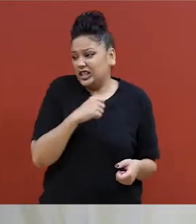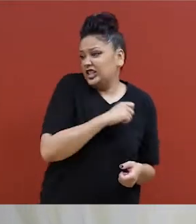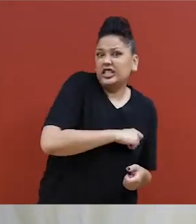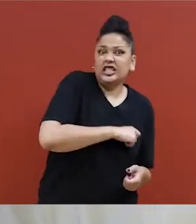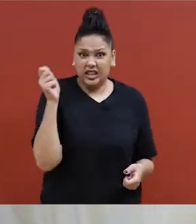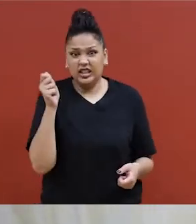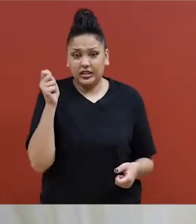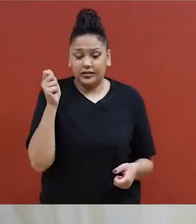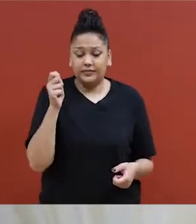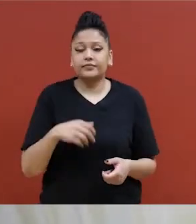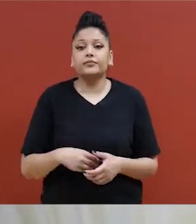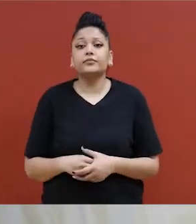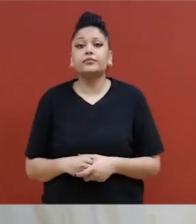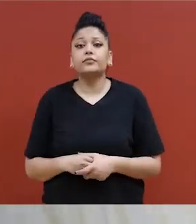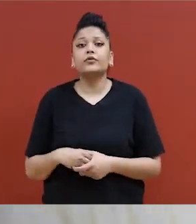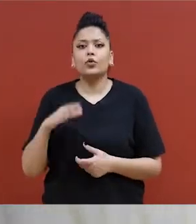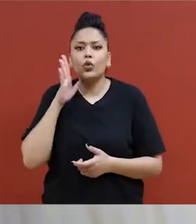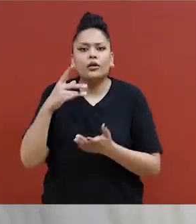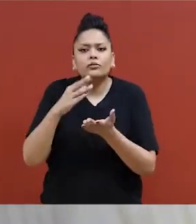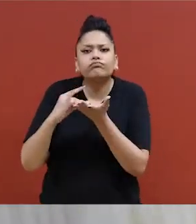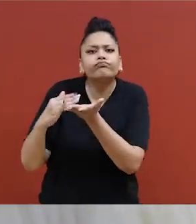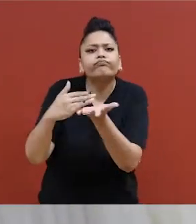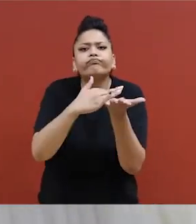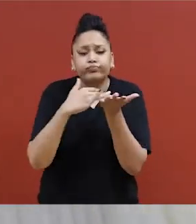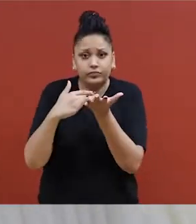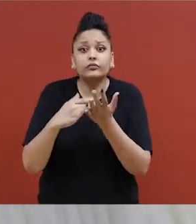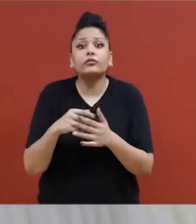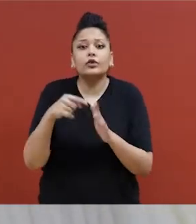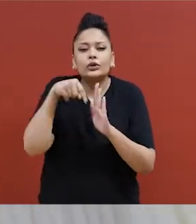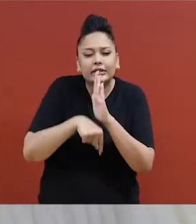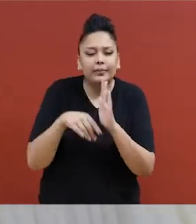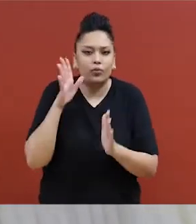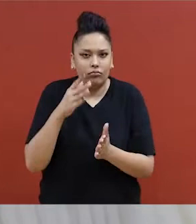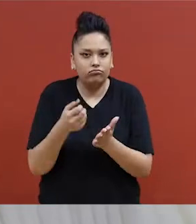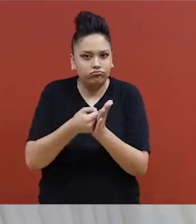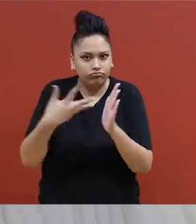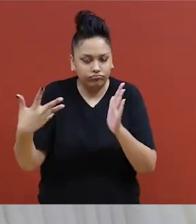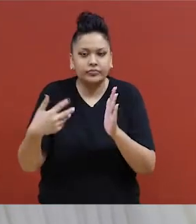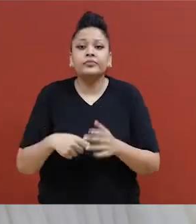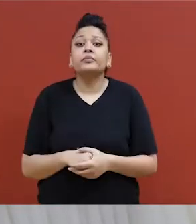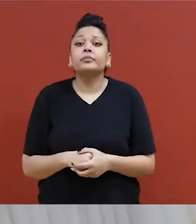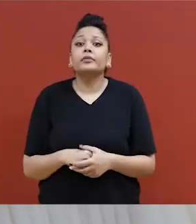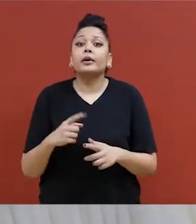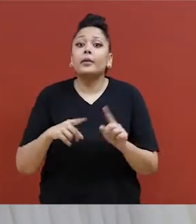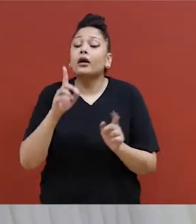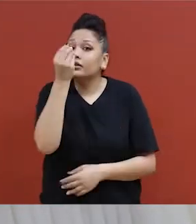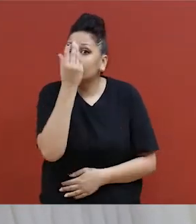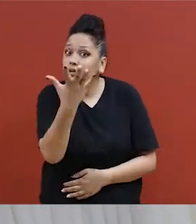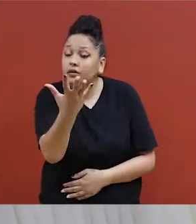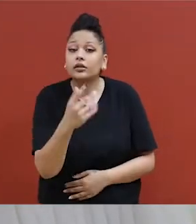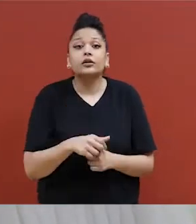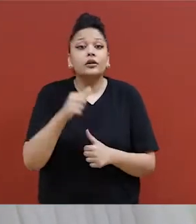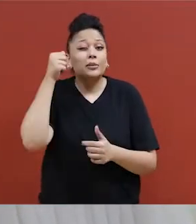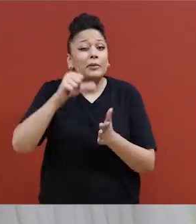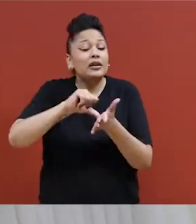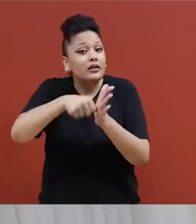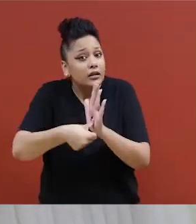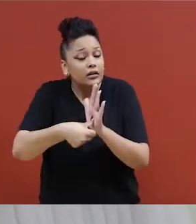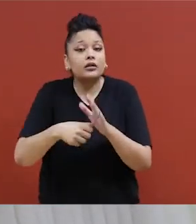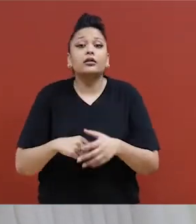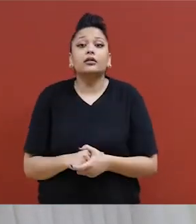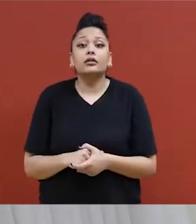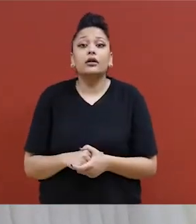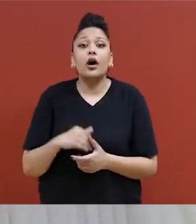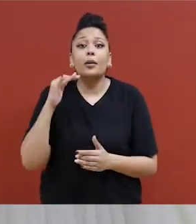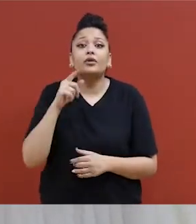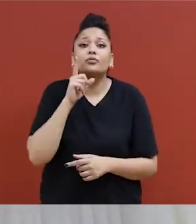it as a weapon at hand? Now we're going to talk more about that, but what is important is for us just to remind each other that this is